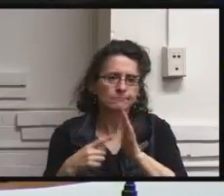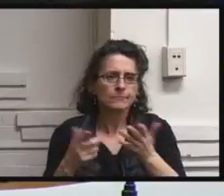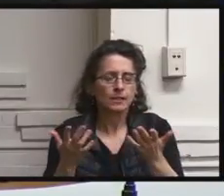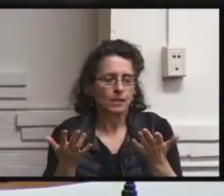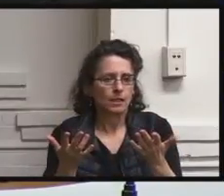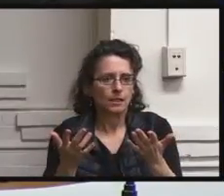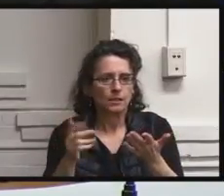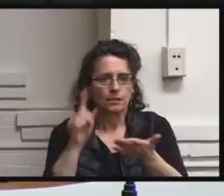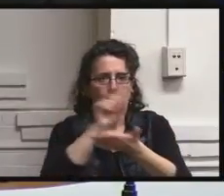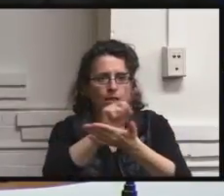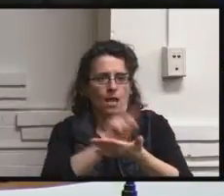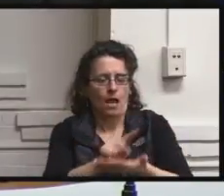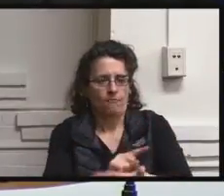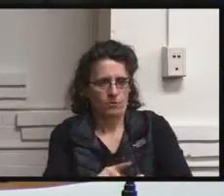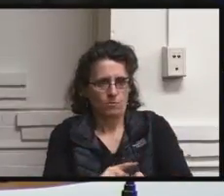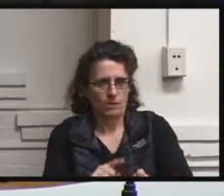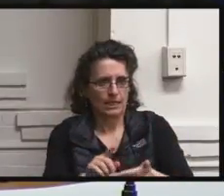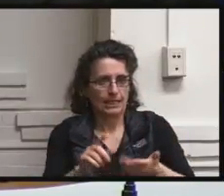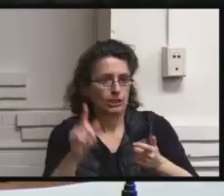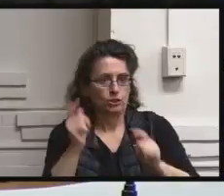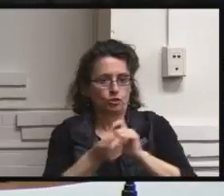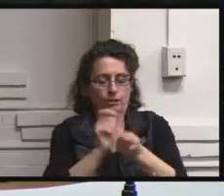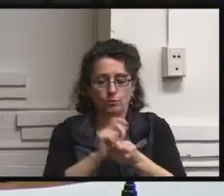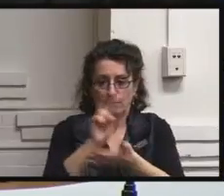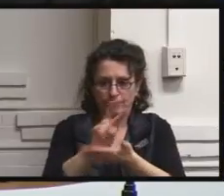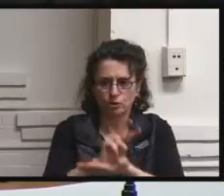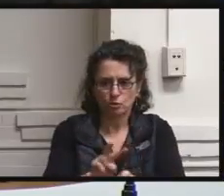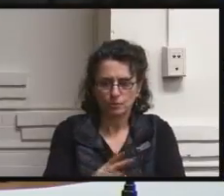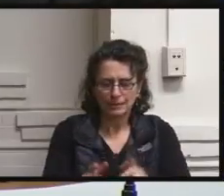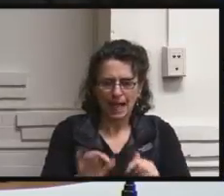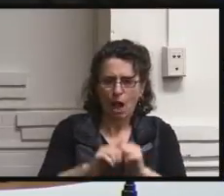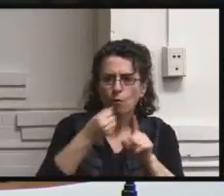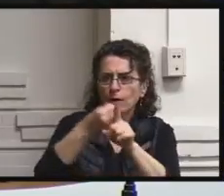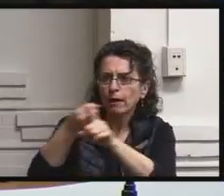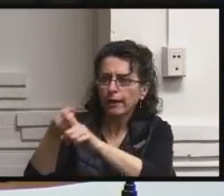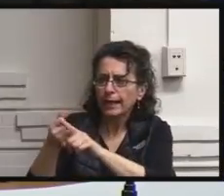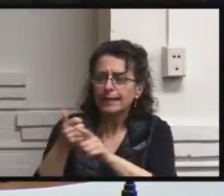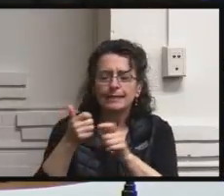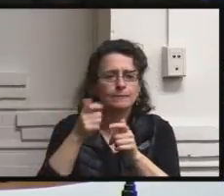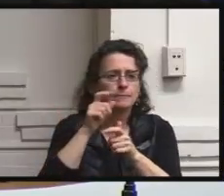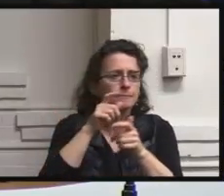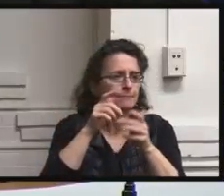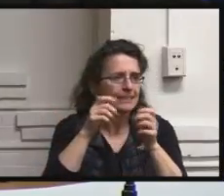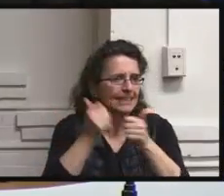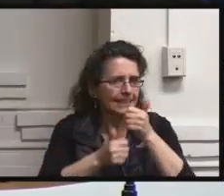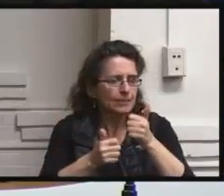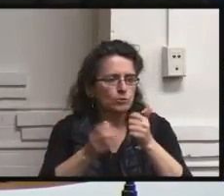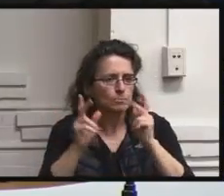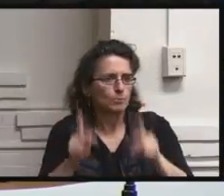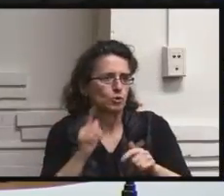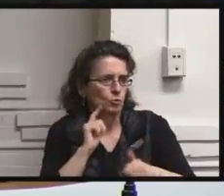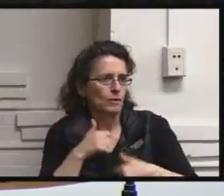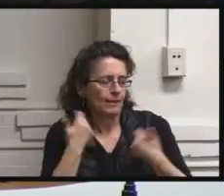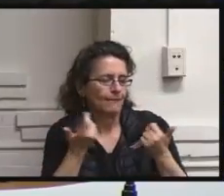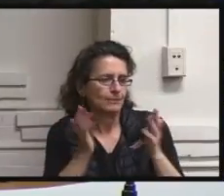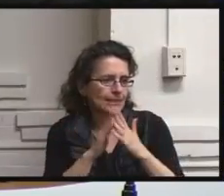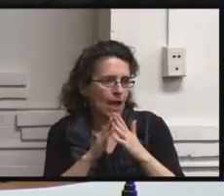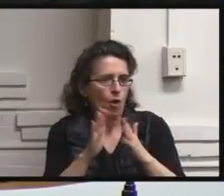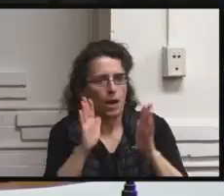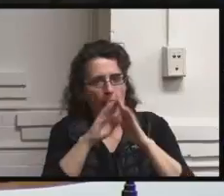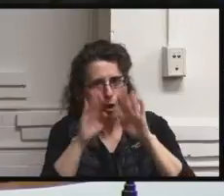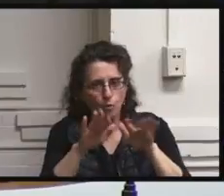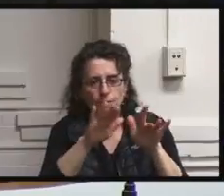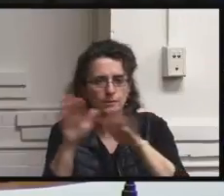community and how we handle solid waste and what the impacts are for individual households of different types and so on. So there's a fair question there for you to